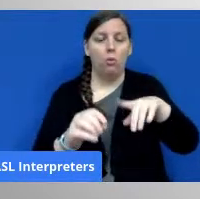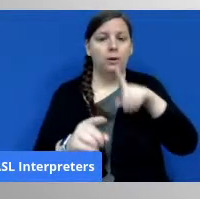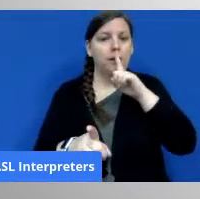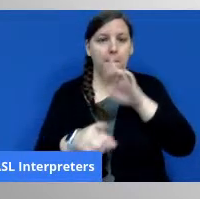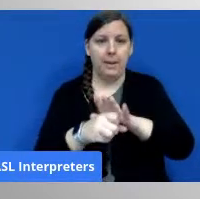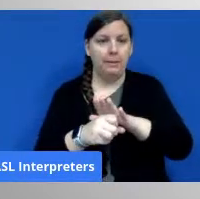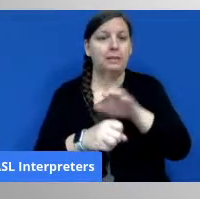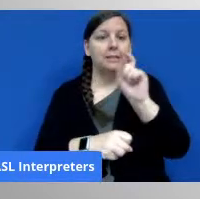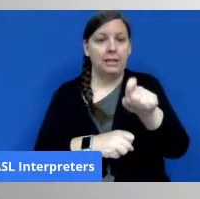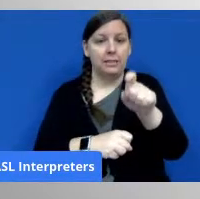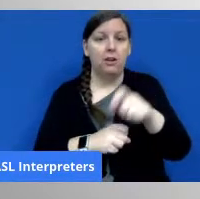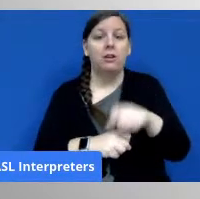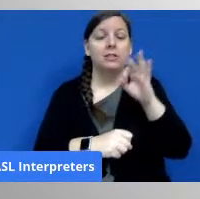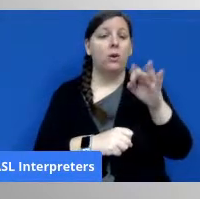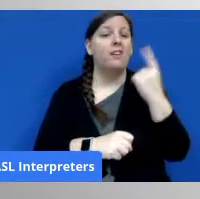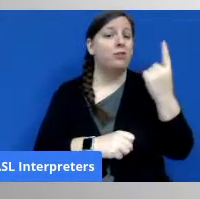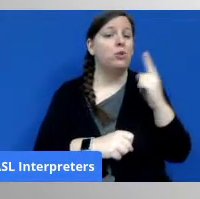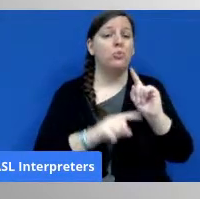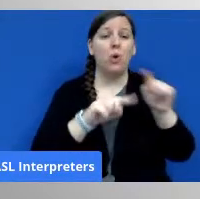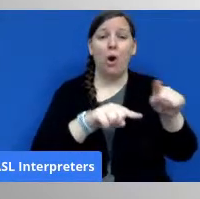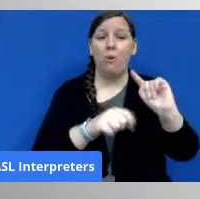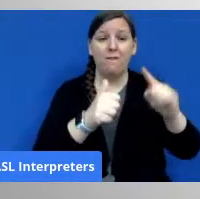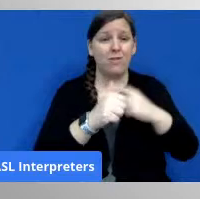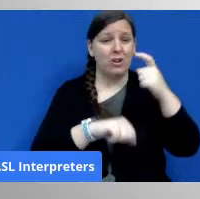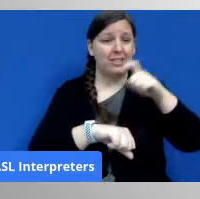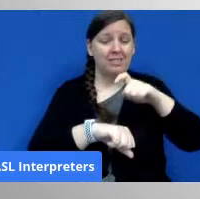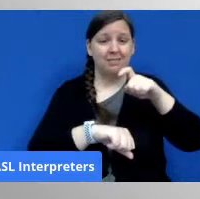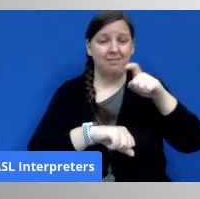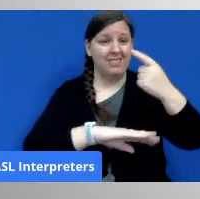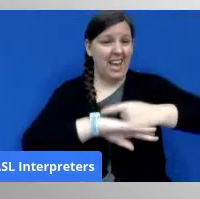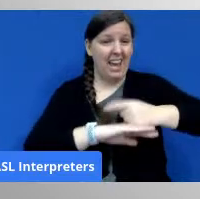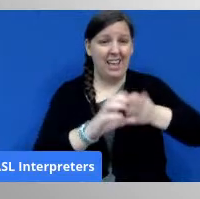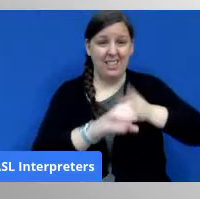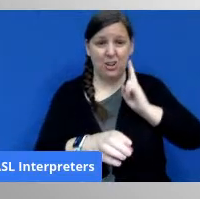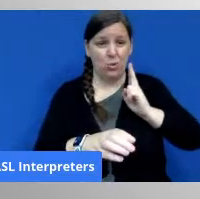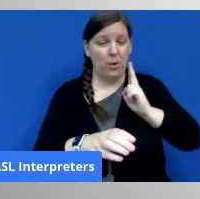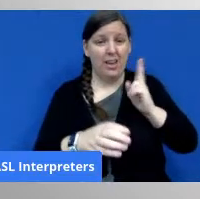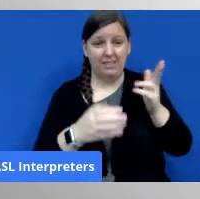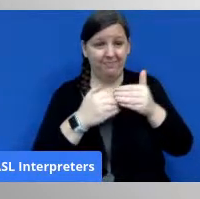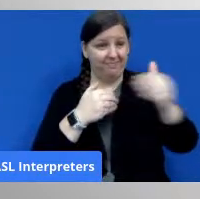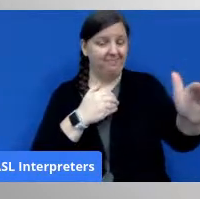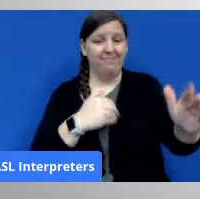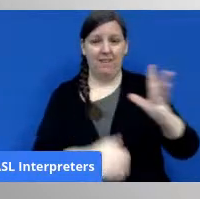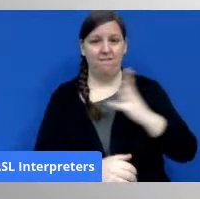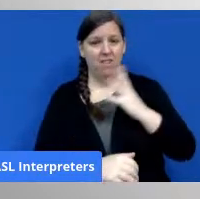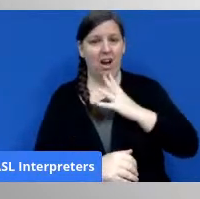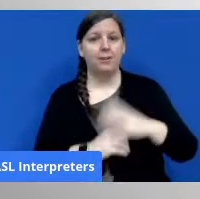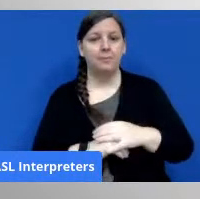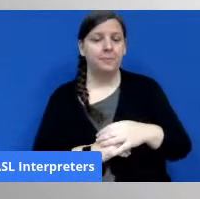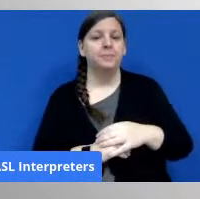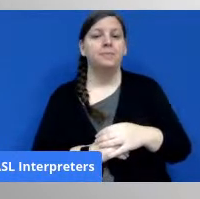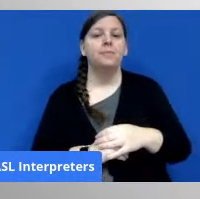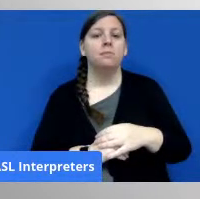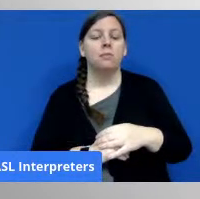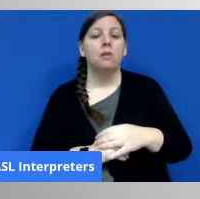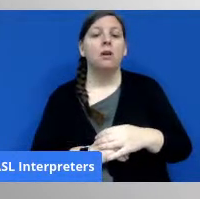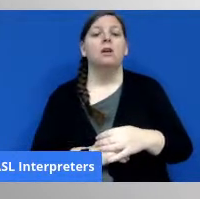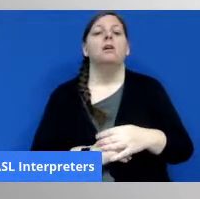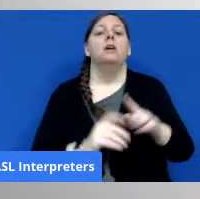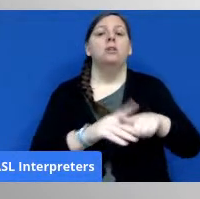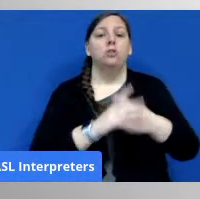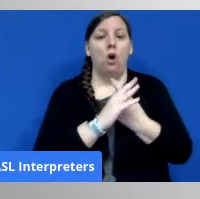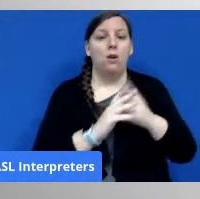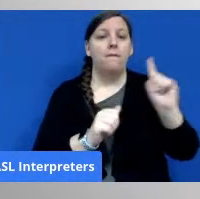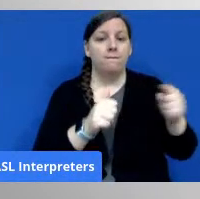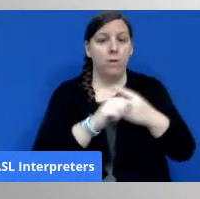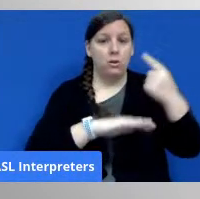okay. The program operates from the first day of school through the last day of school, and it's available Monday through Friday from